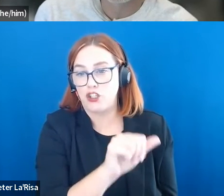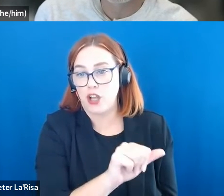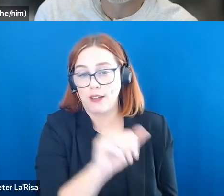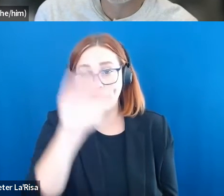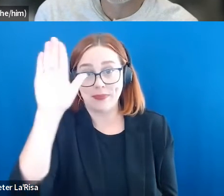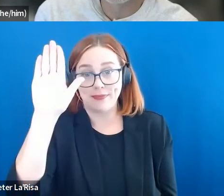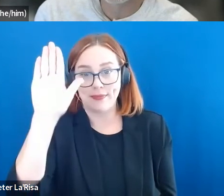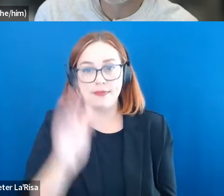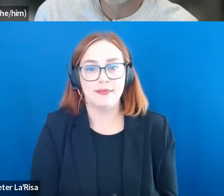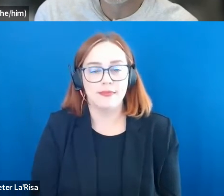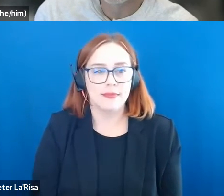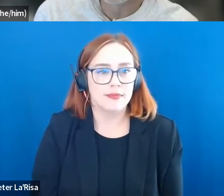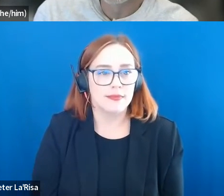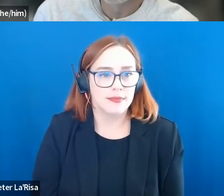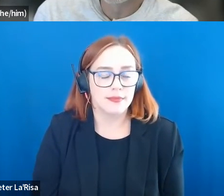question, Manisha.